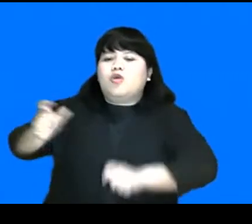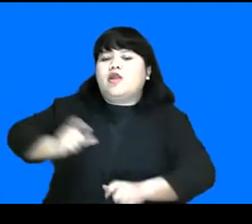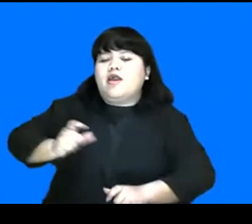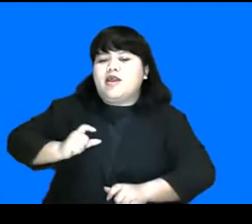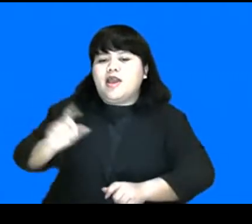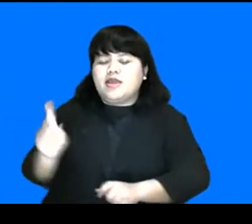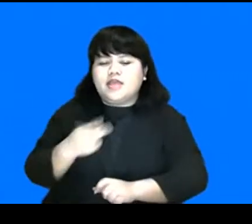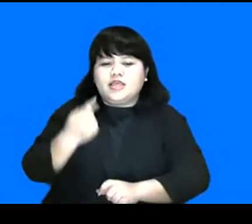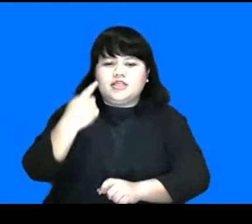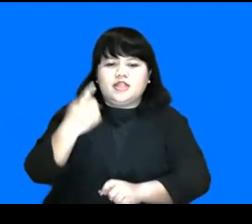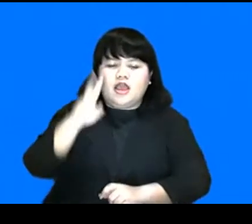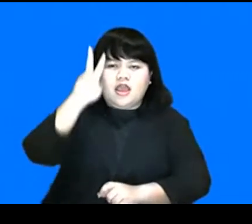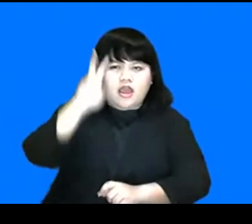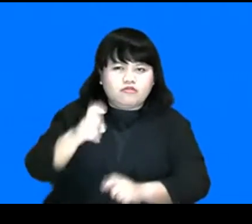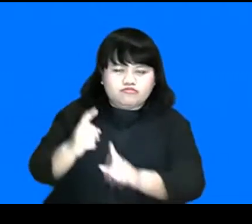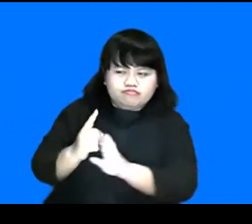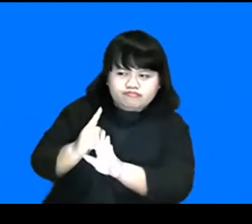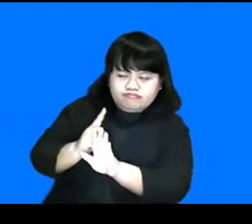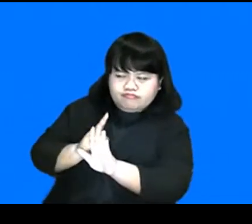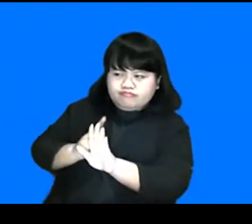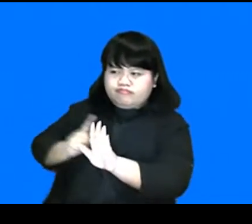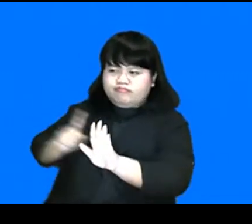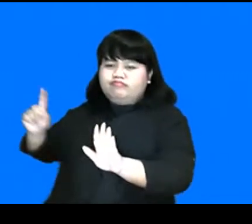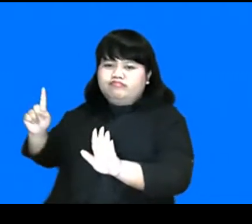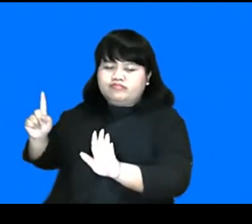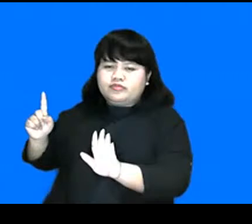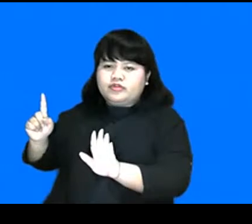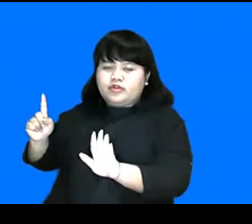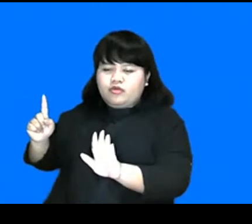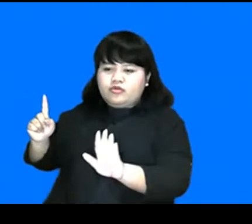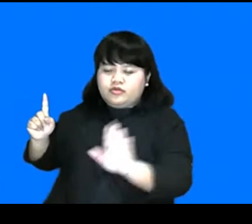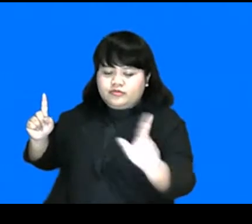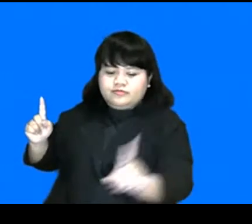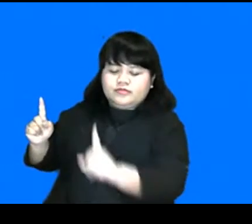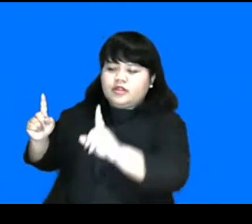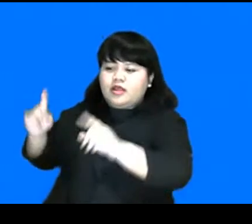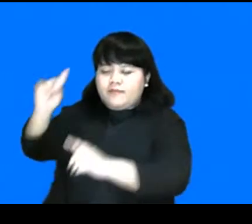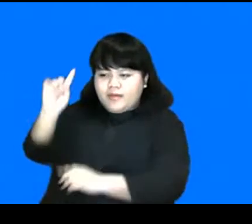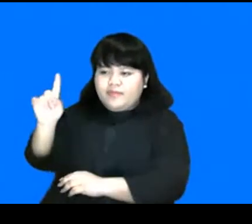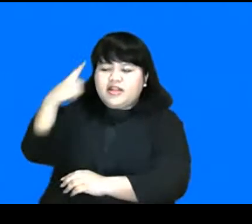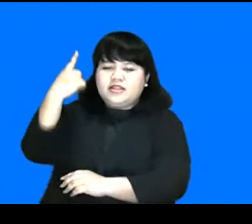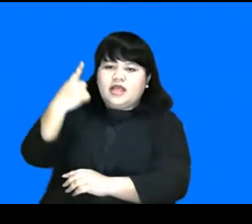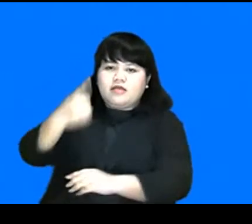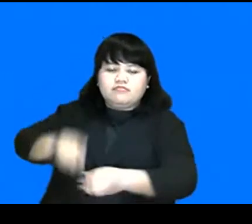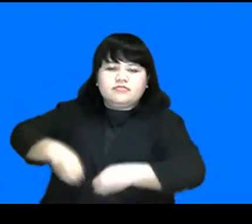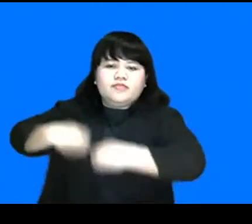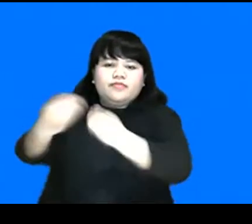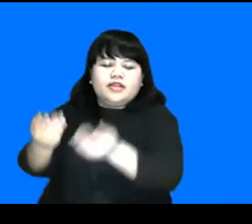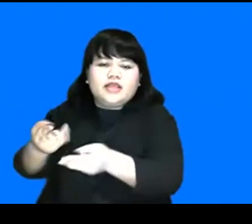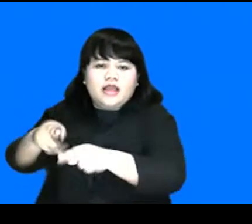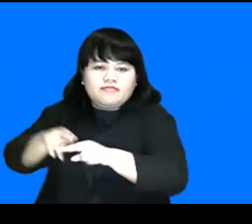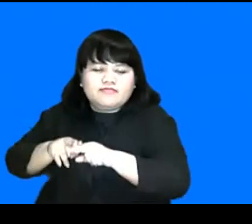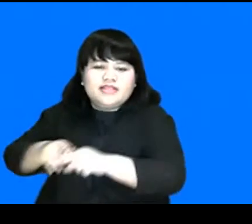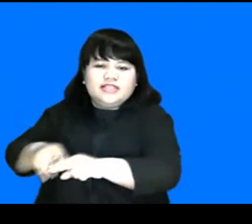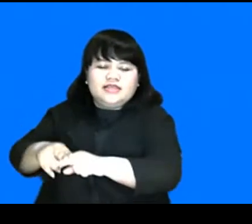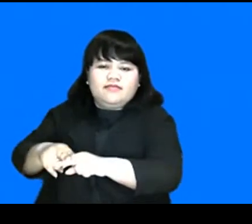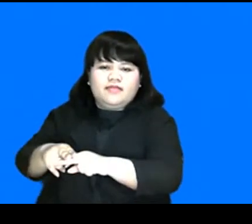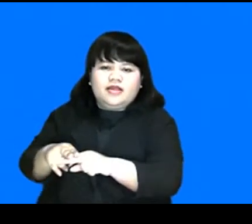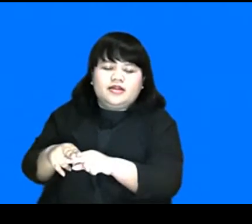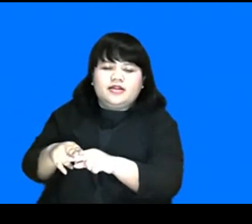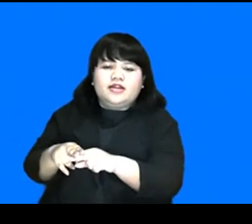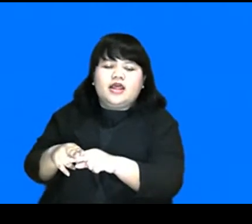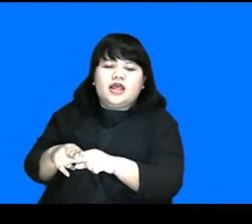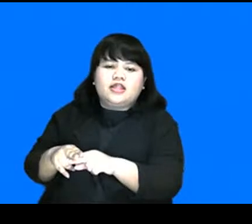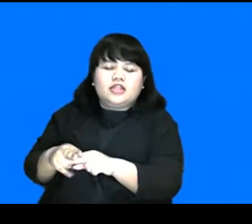real on this mm-hmm. and realize that they should not be held ransom to this kind of fear mongering. Mm-hmm.